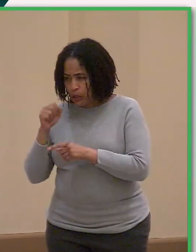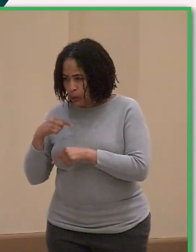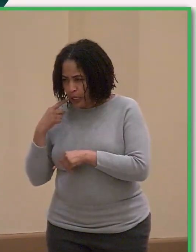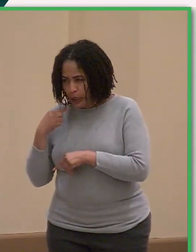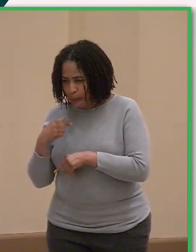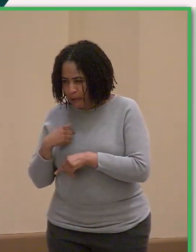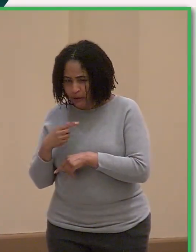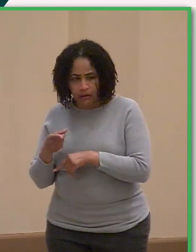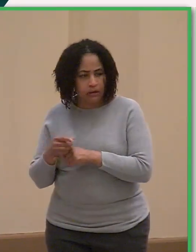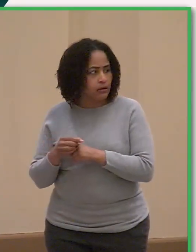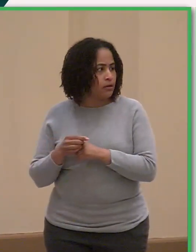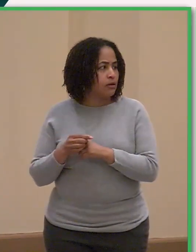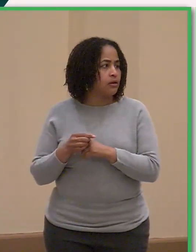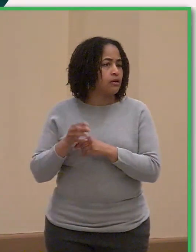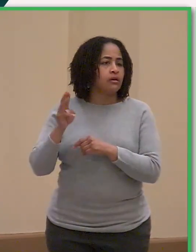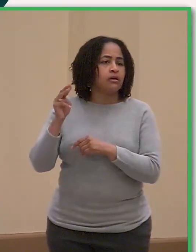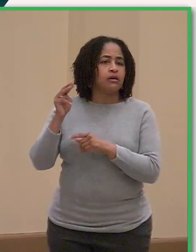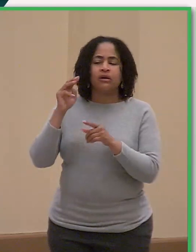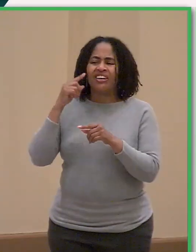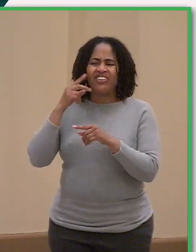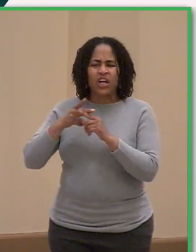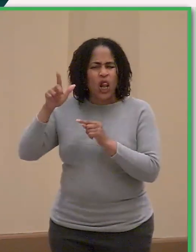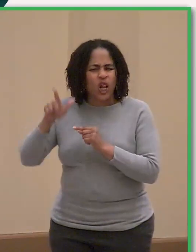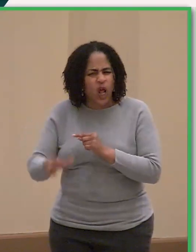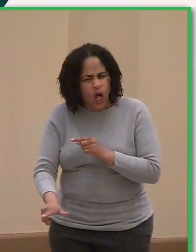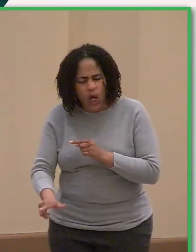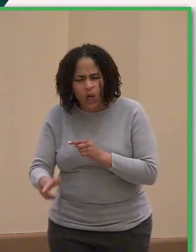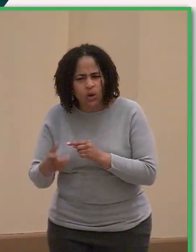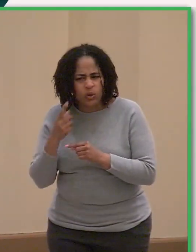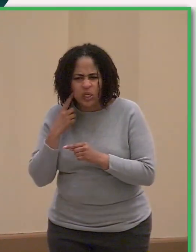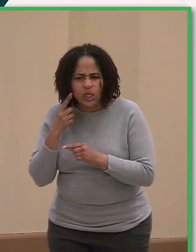The microphone is really low, Mr. Jenkins.